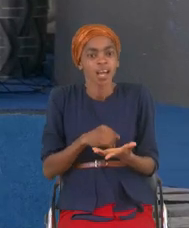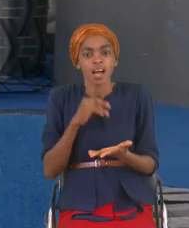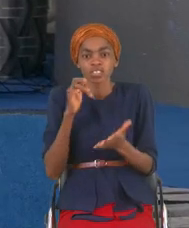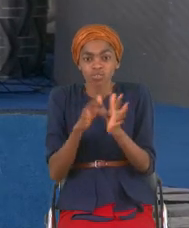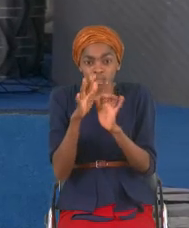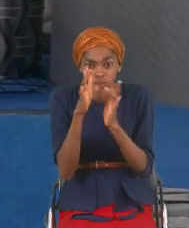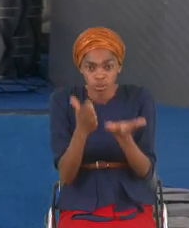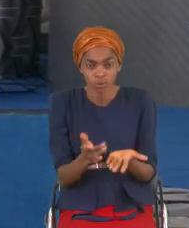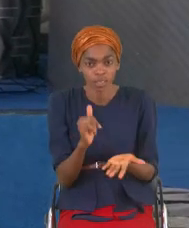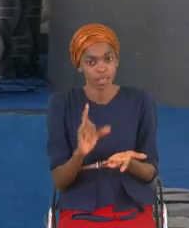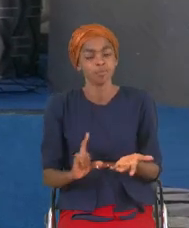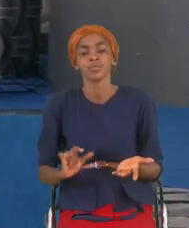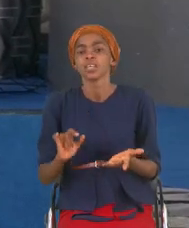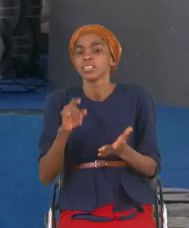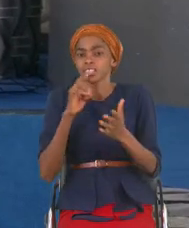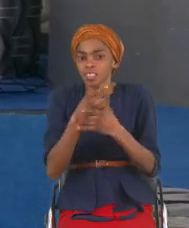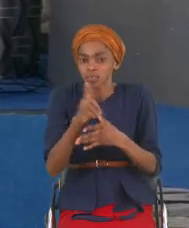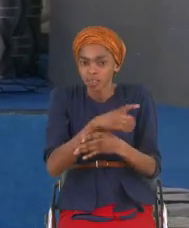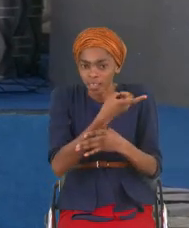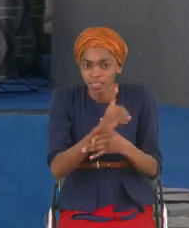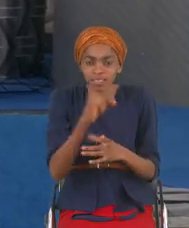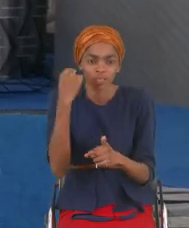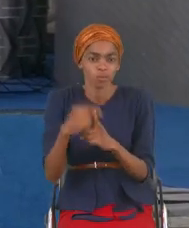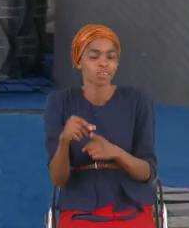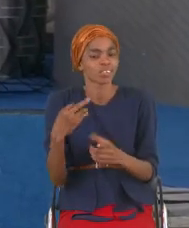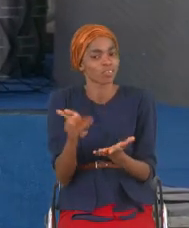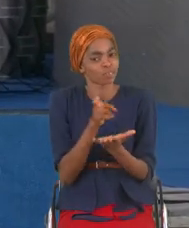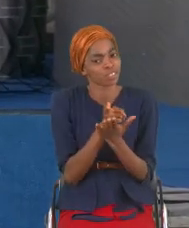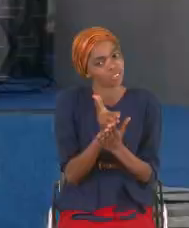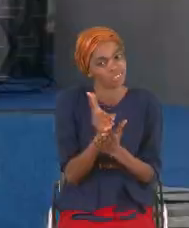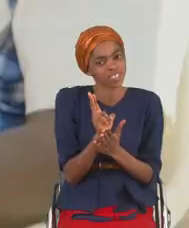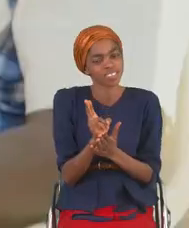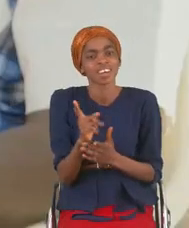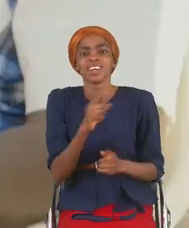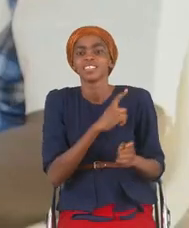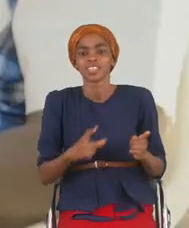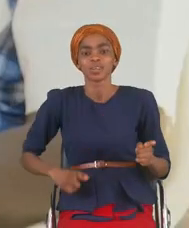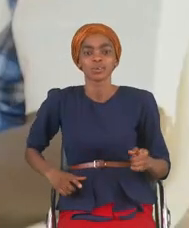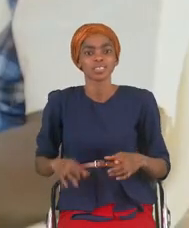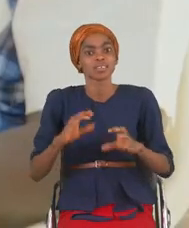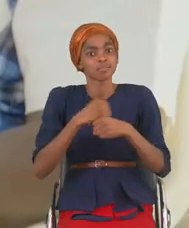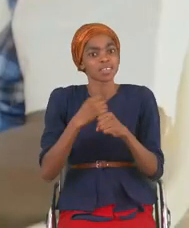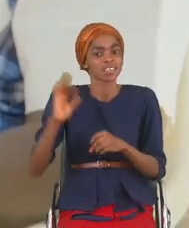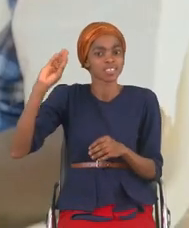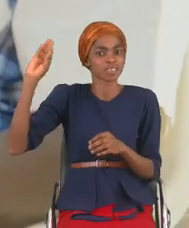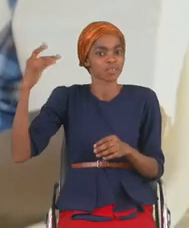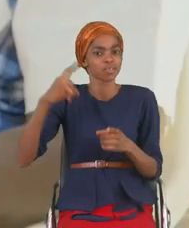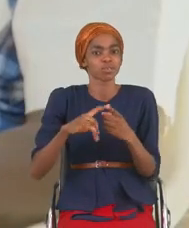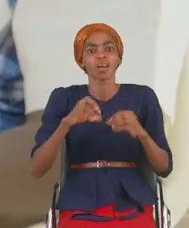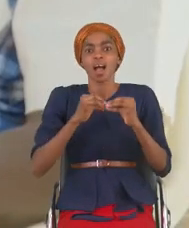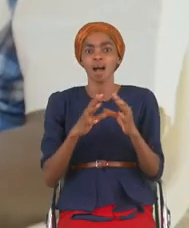dividing the words of truth the lord make his grace to abound and increase your life in